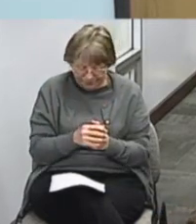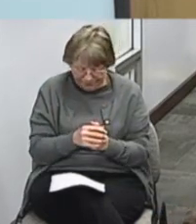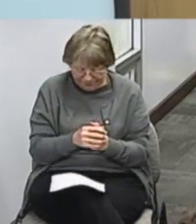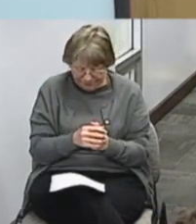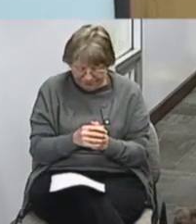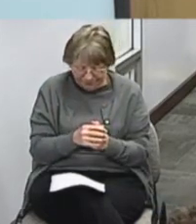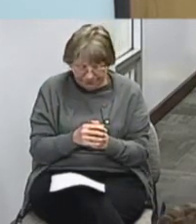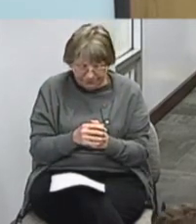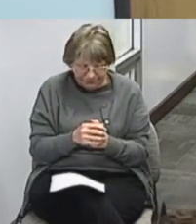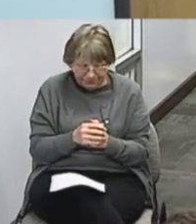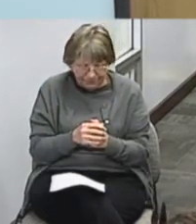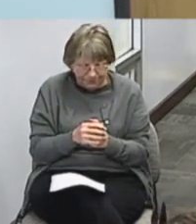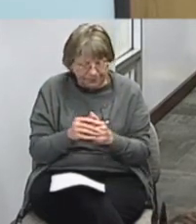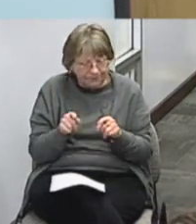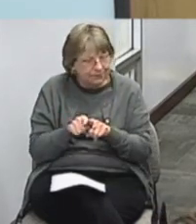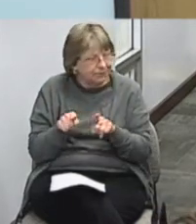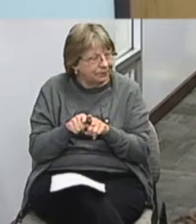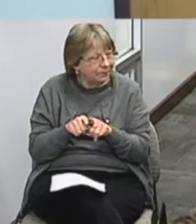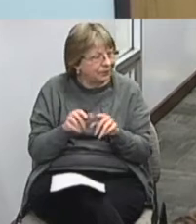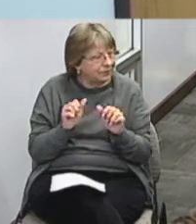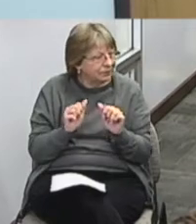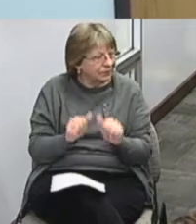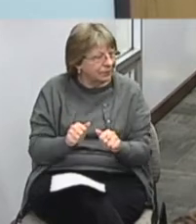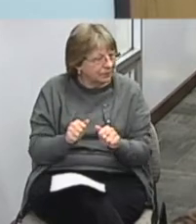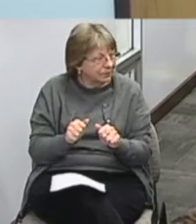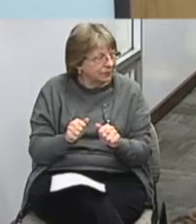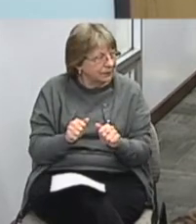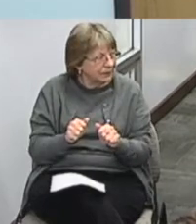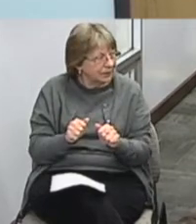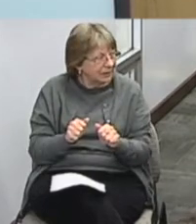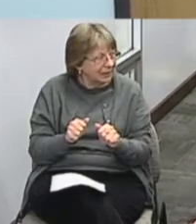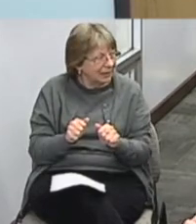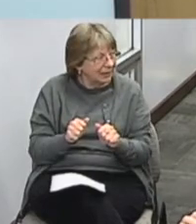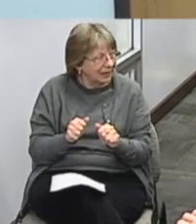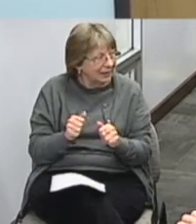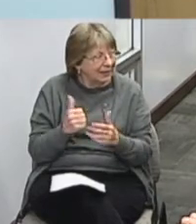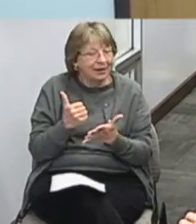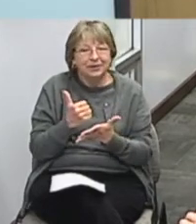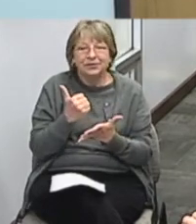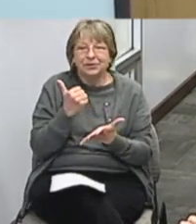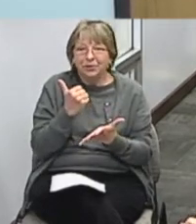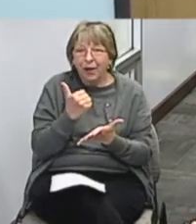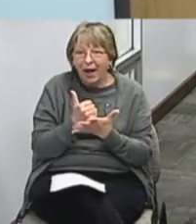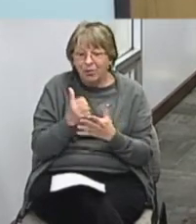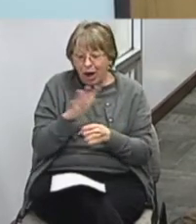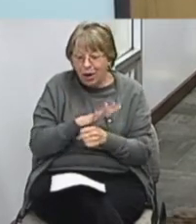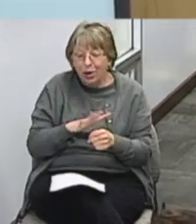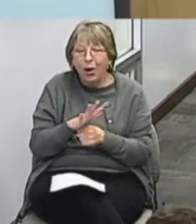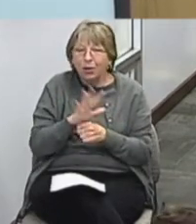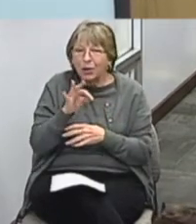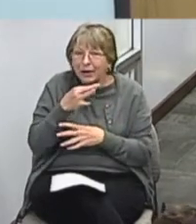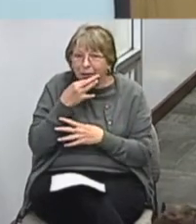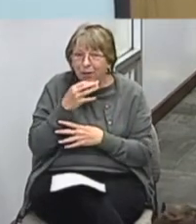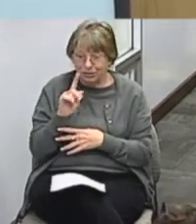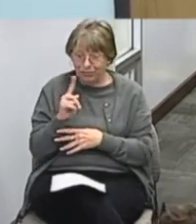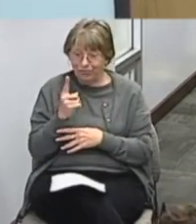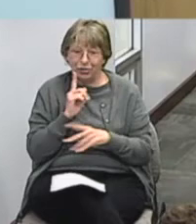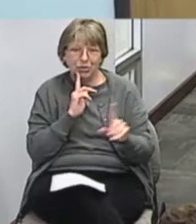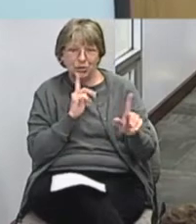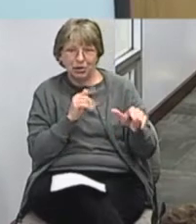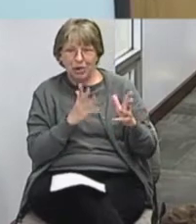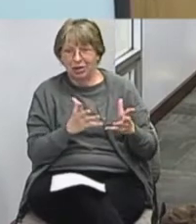We also were able to honor local first responders, local heroes, through art and